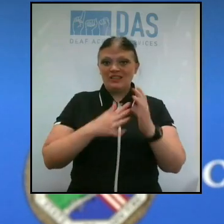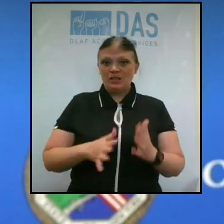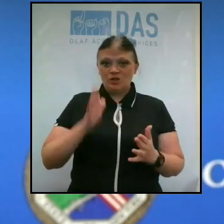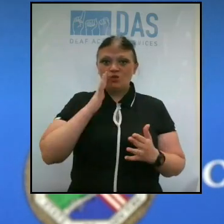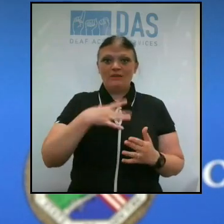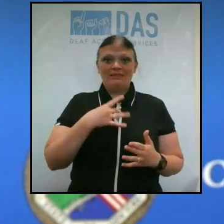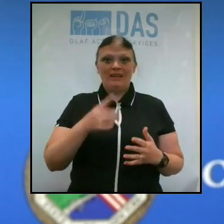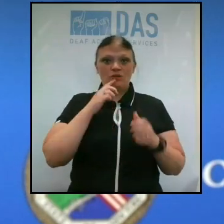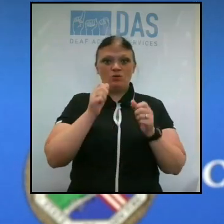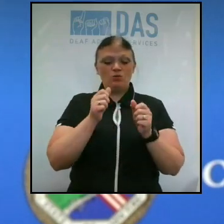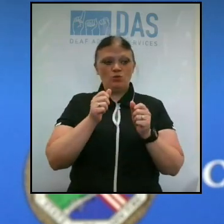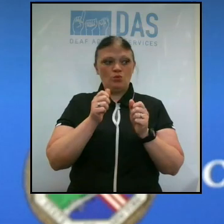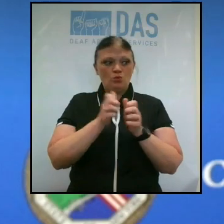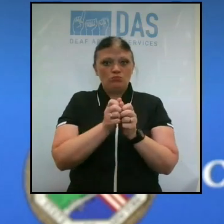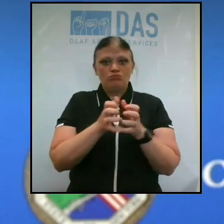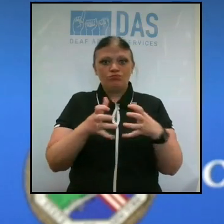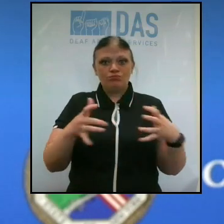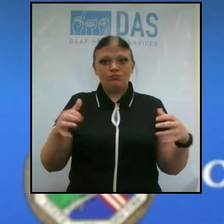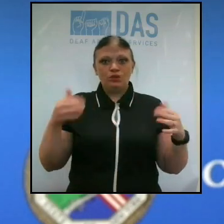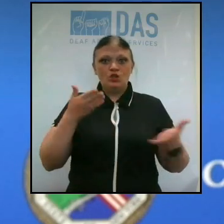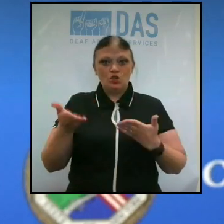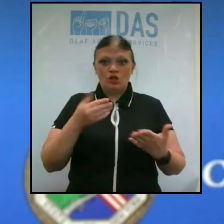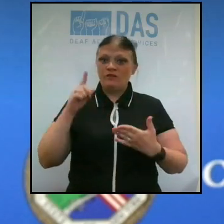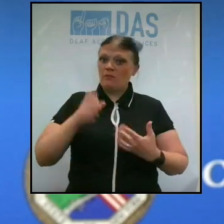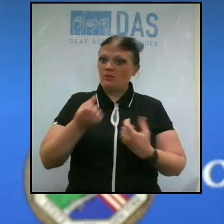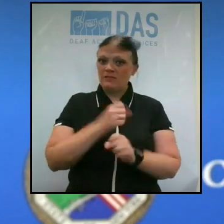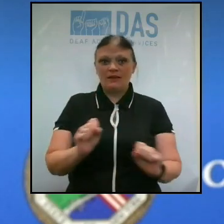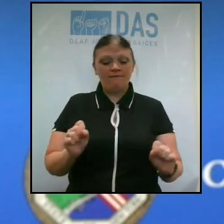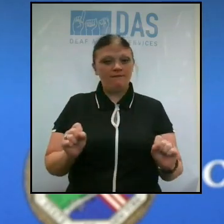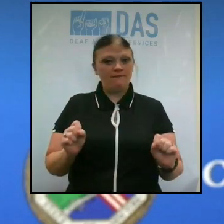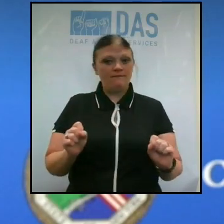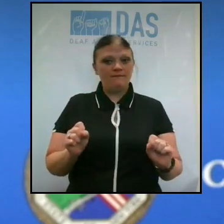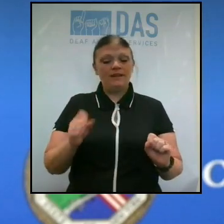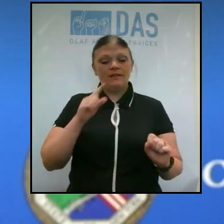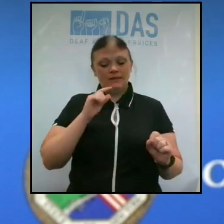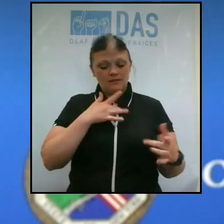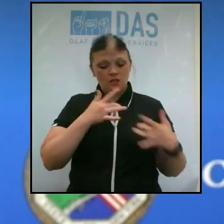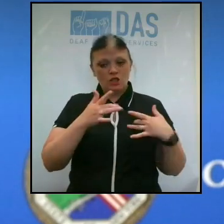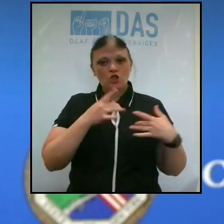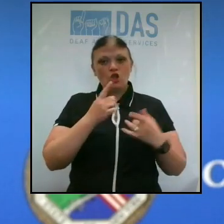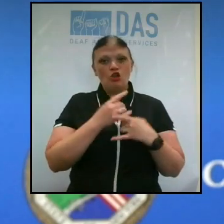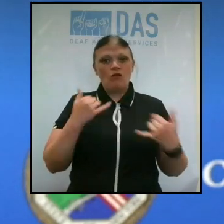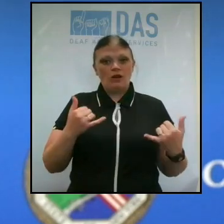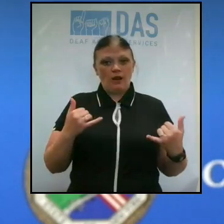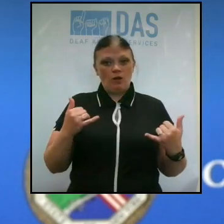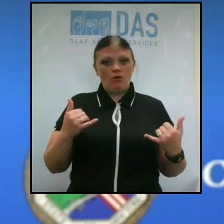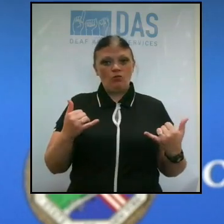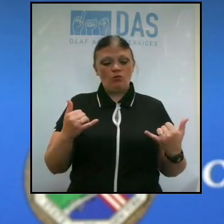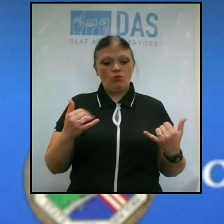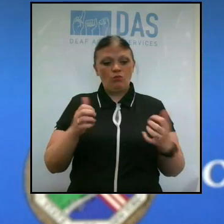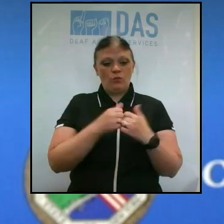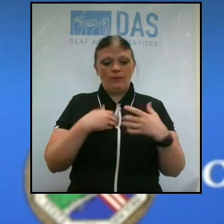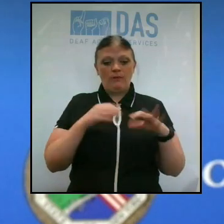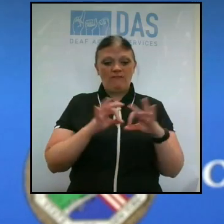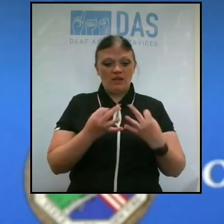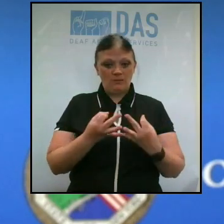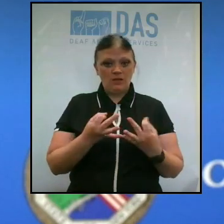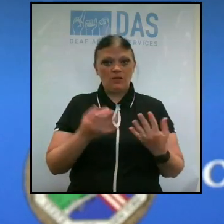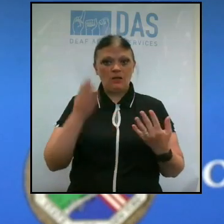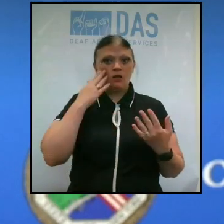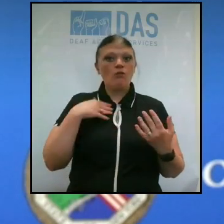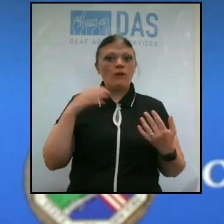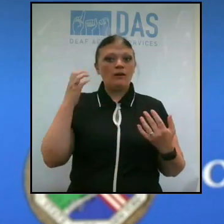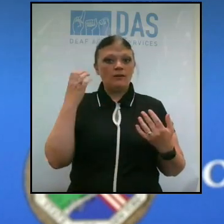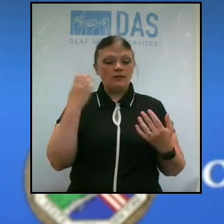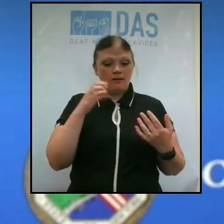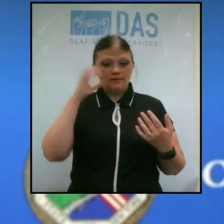be able to expand services. You got to do it in a safe manner. It is a concern right now with my family. I know my